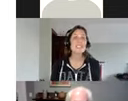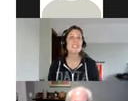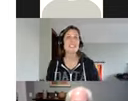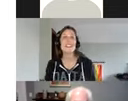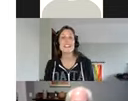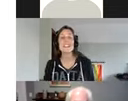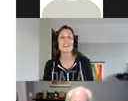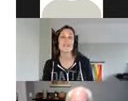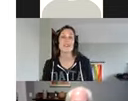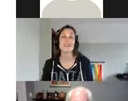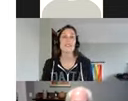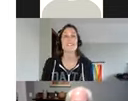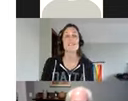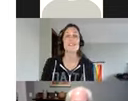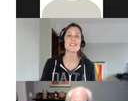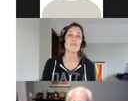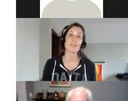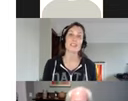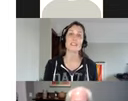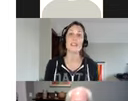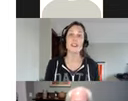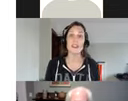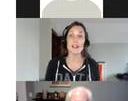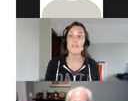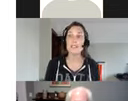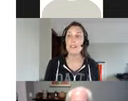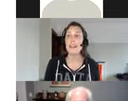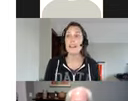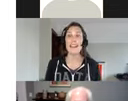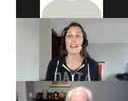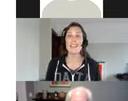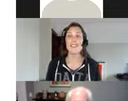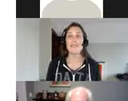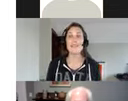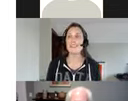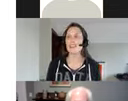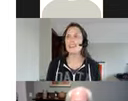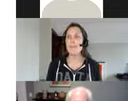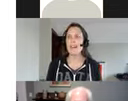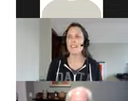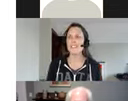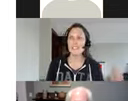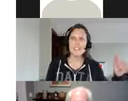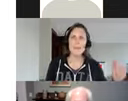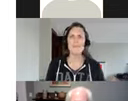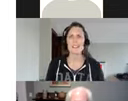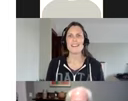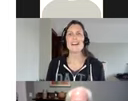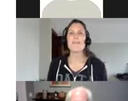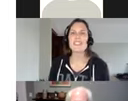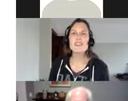this is a data set from the Association of Religion Data Archives. And it shows, yeah, good job, Alan. Good